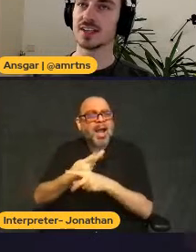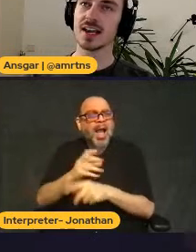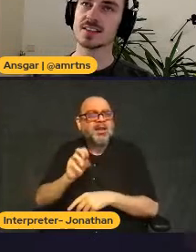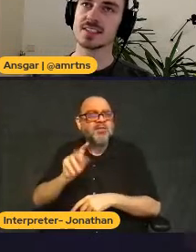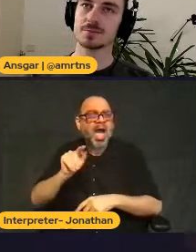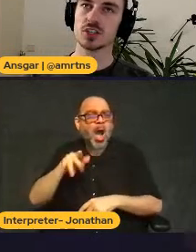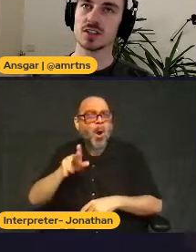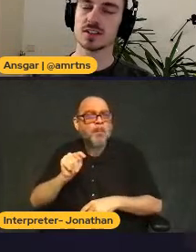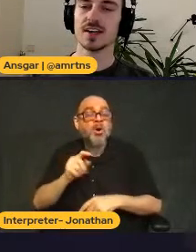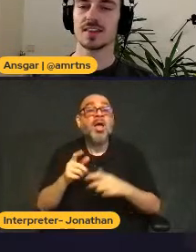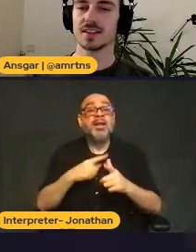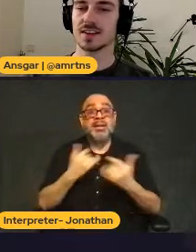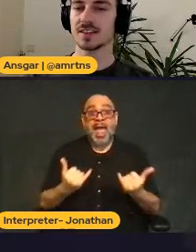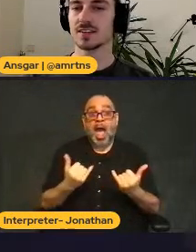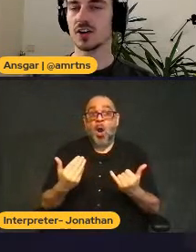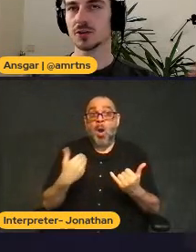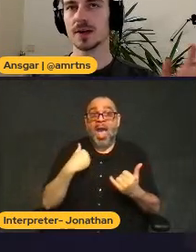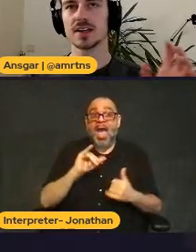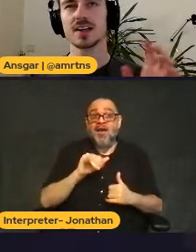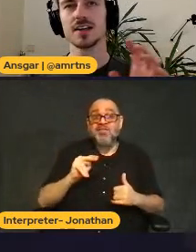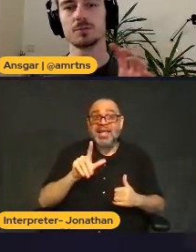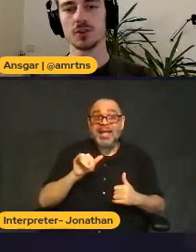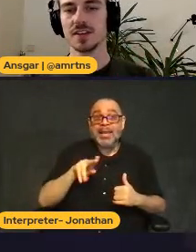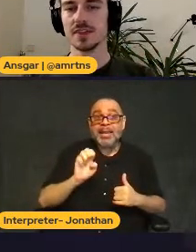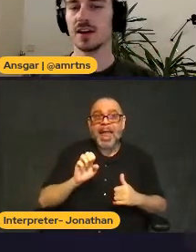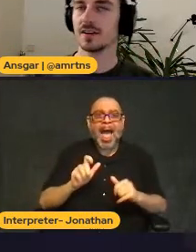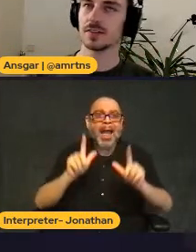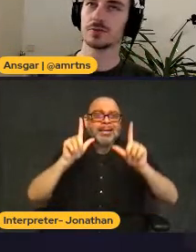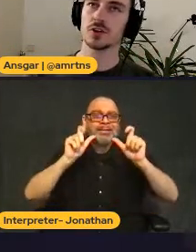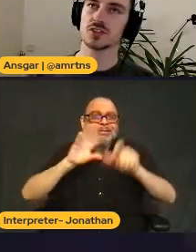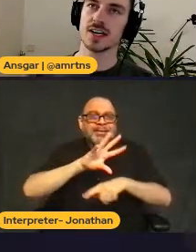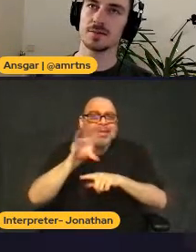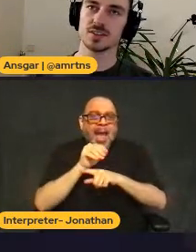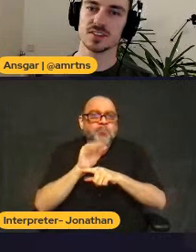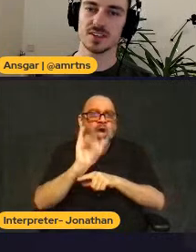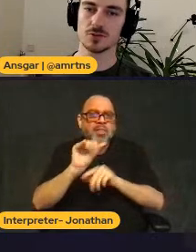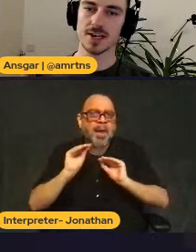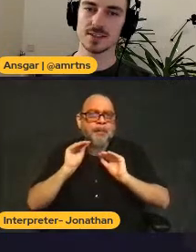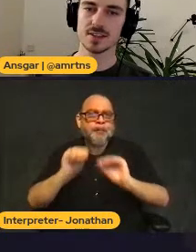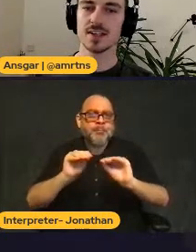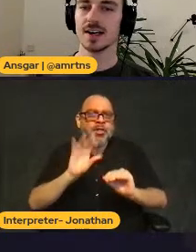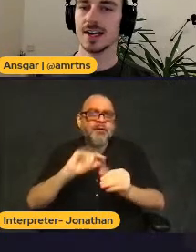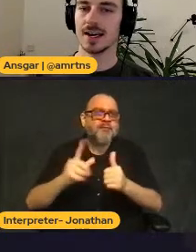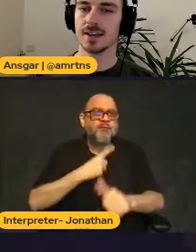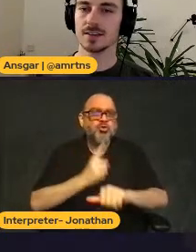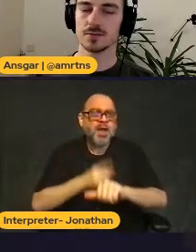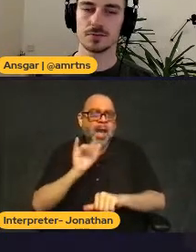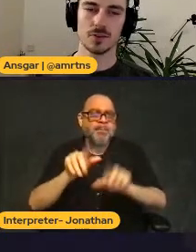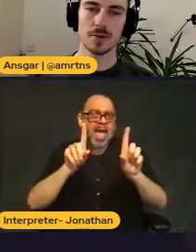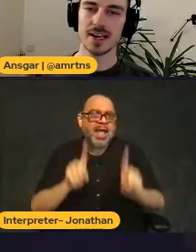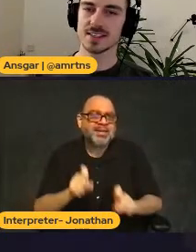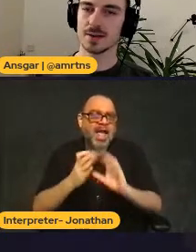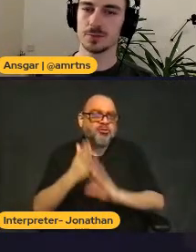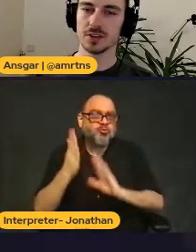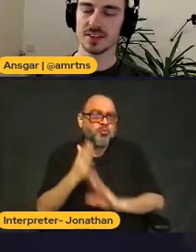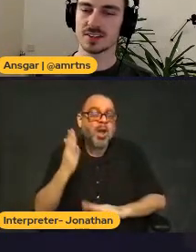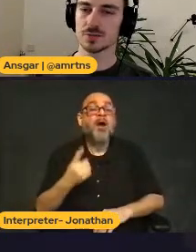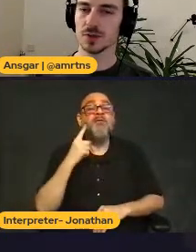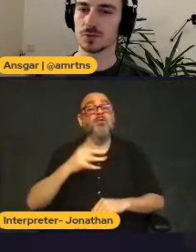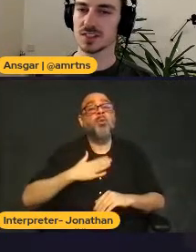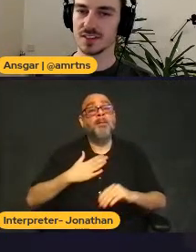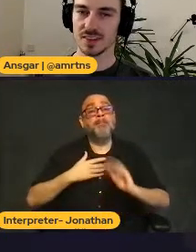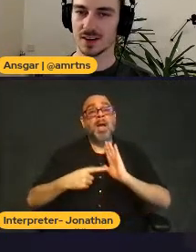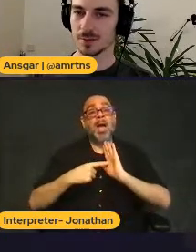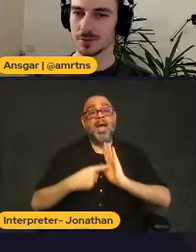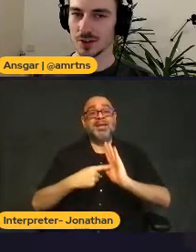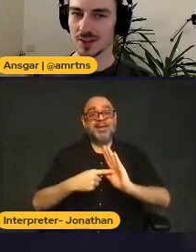match an inline snapshot that gets automatically put in there the first time this test runs. And for my example, this is